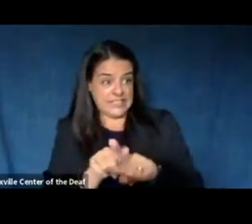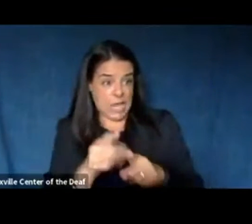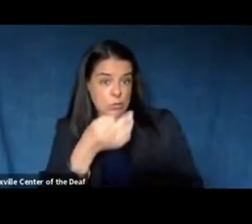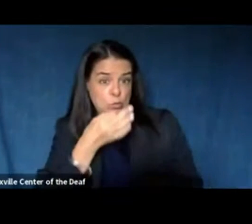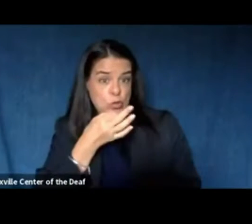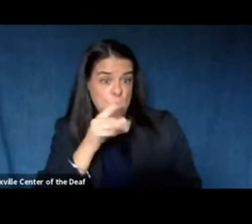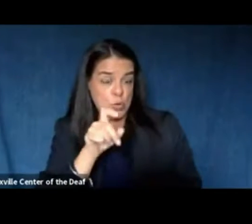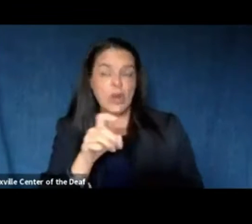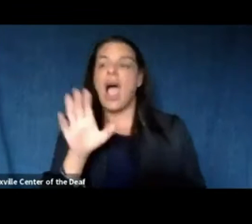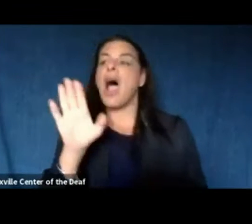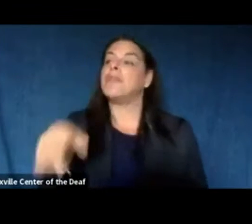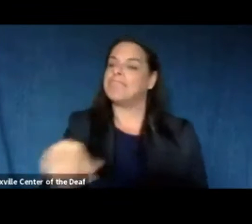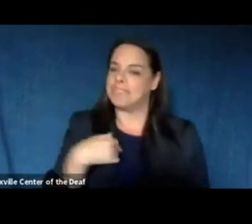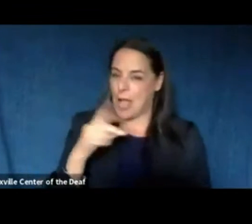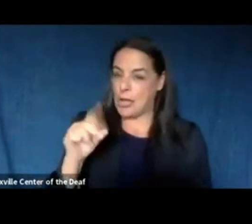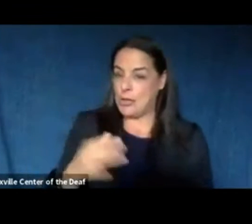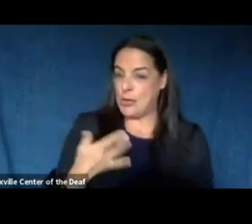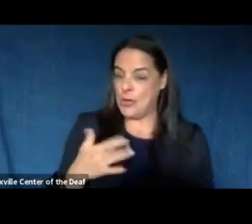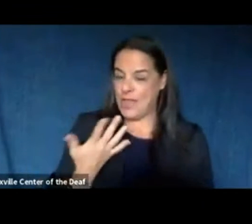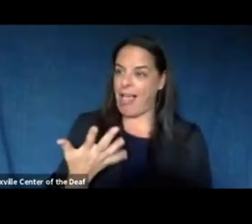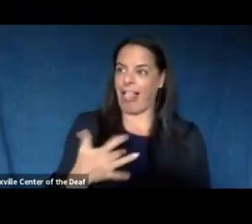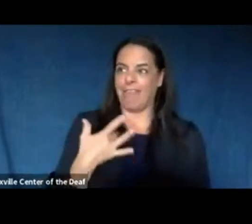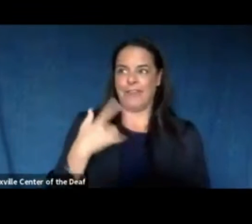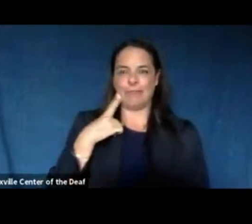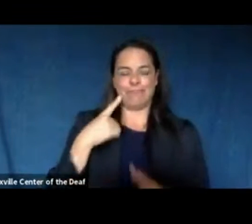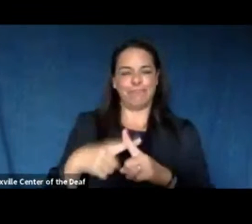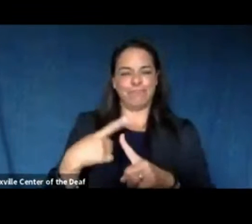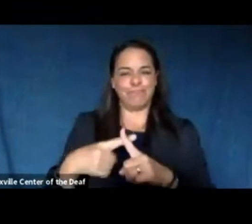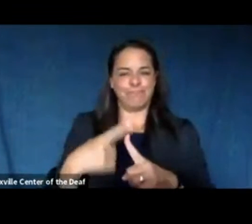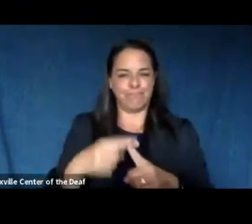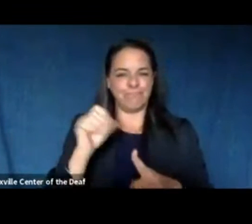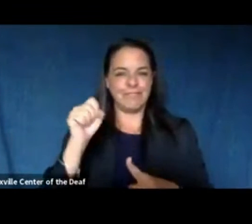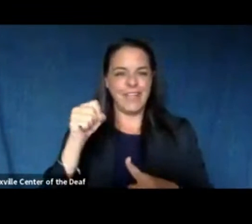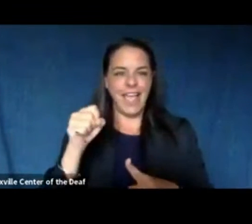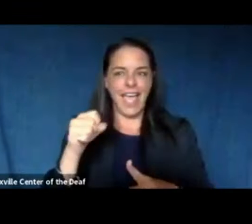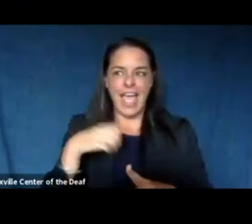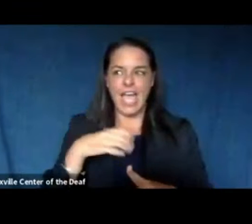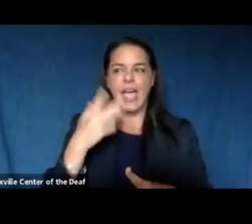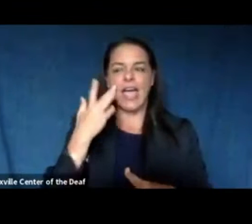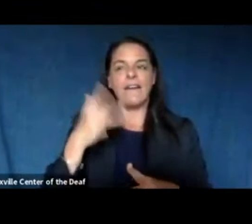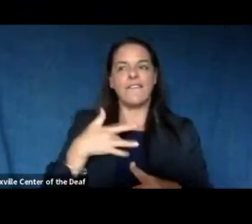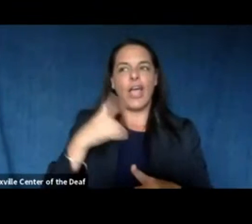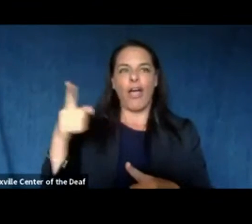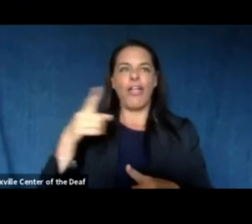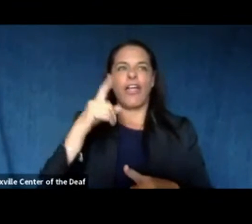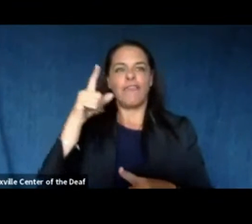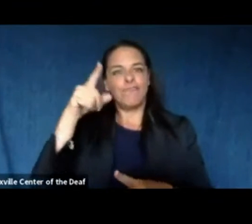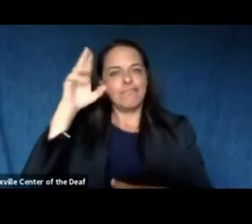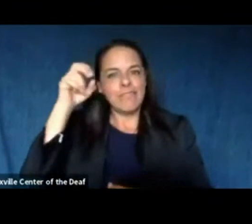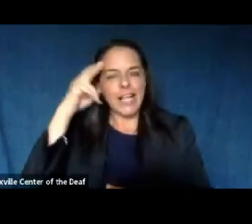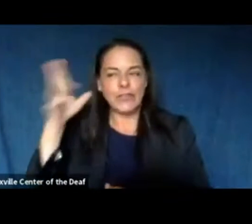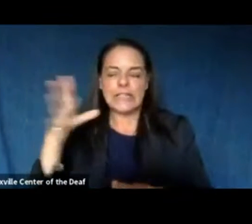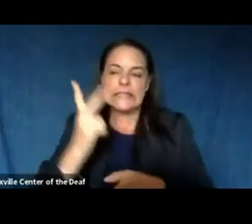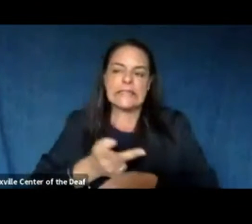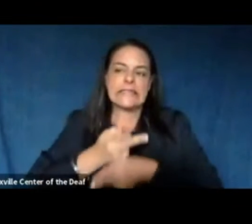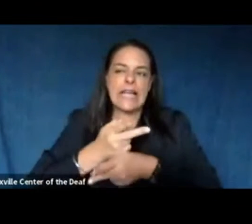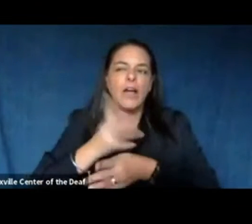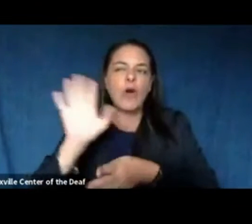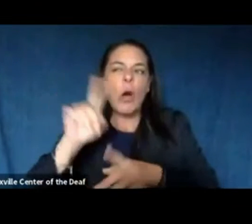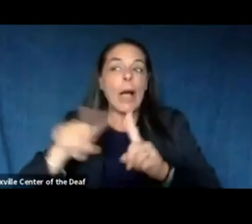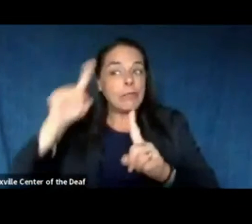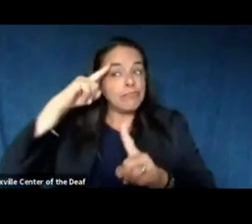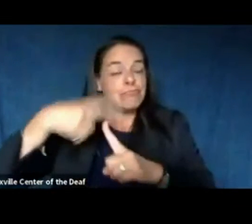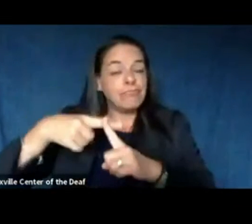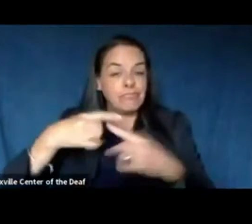actually yesterday, and it's encouraging. And I saw that they're cautiously optimistic. And so I think that what you see